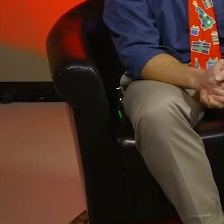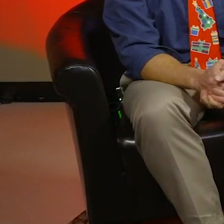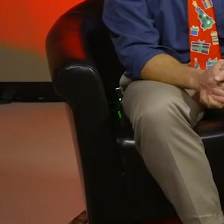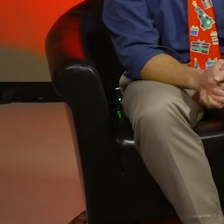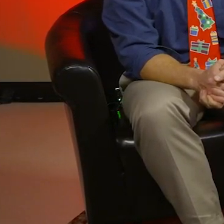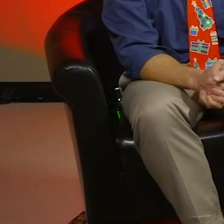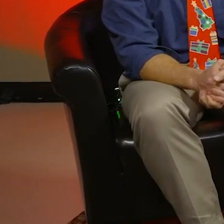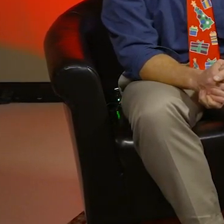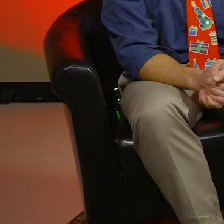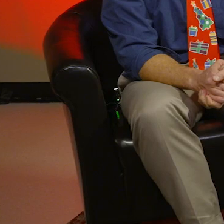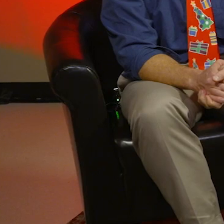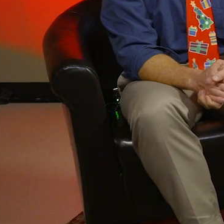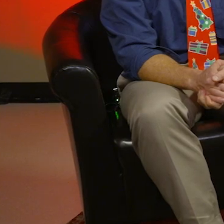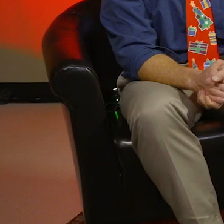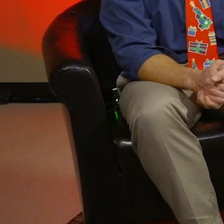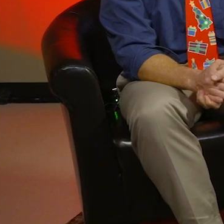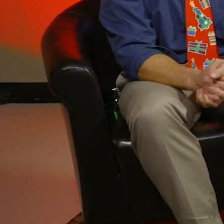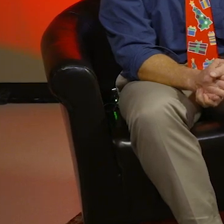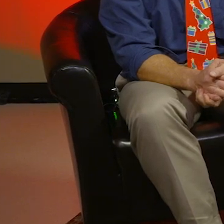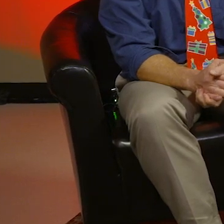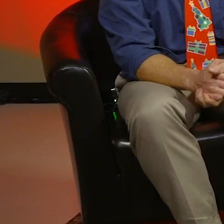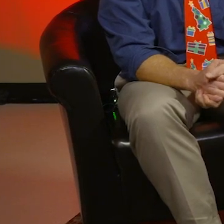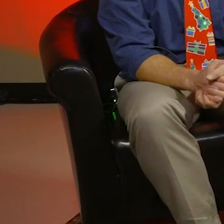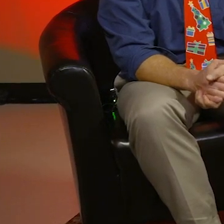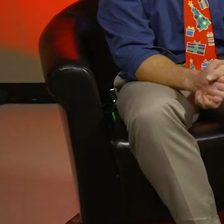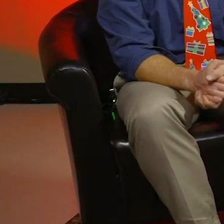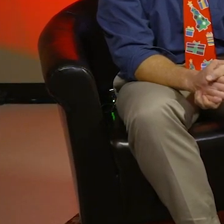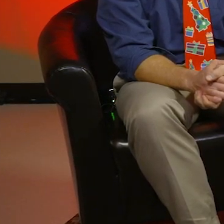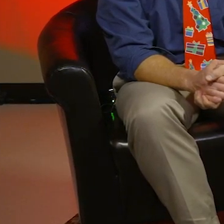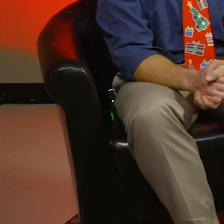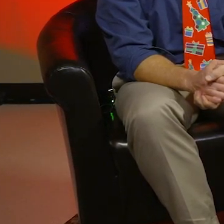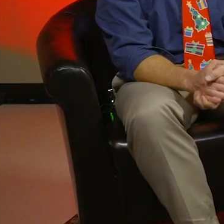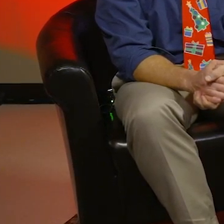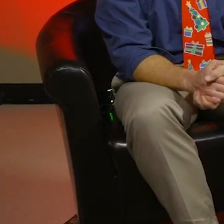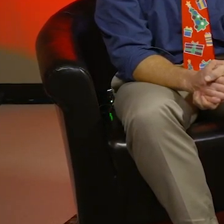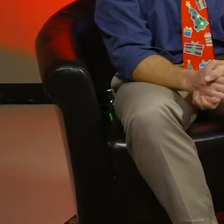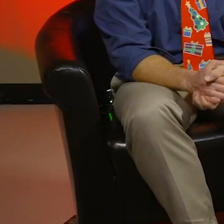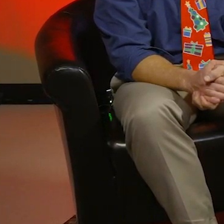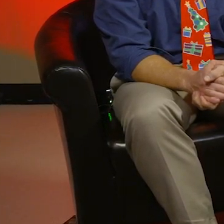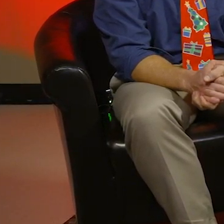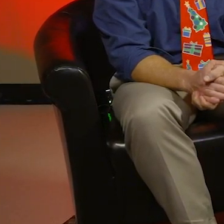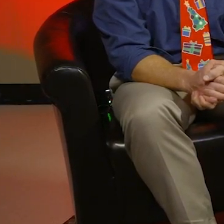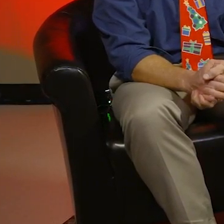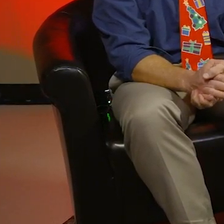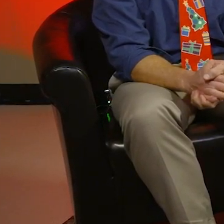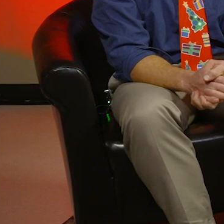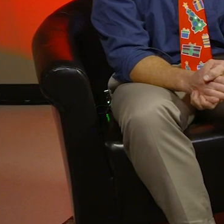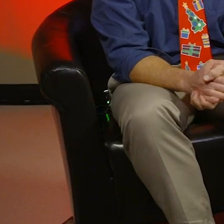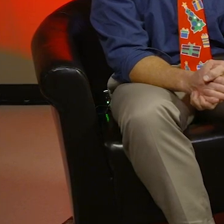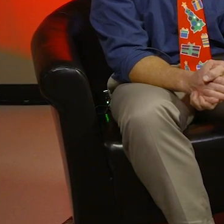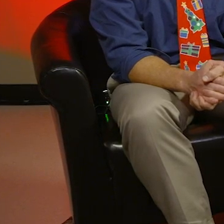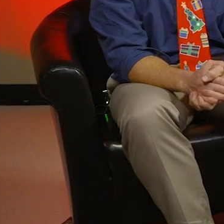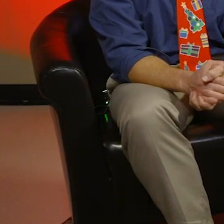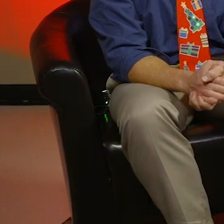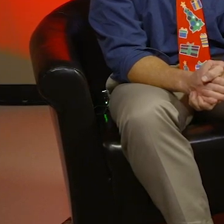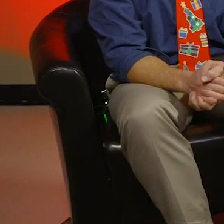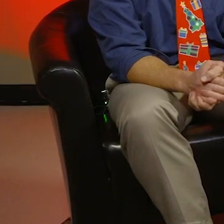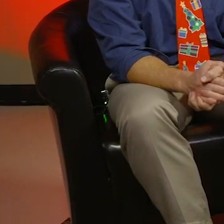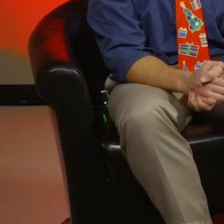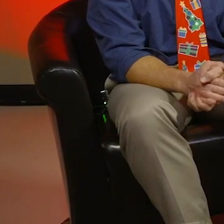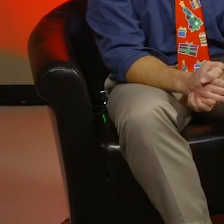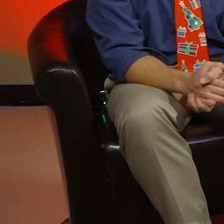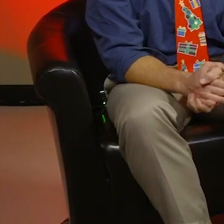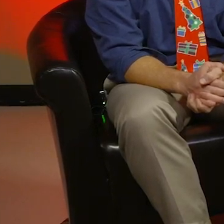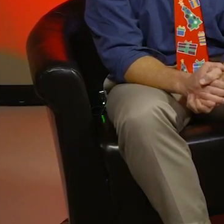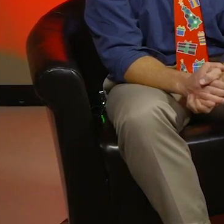episodes for you to enjoy while we are spending time with our families. And we sure hope you are enjoying the holiday season too. Do you guys remember what